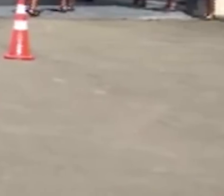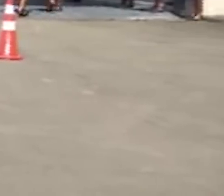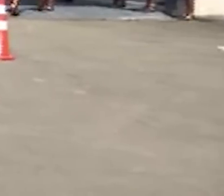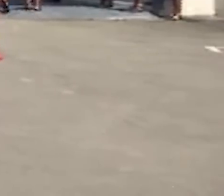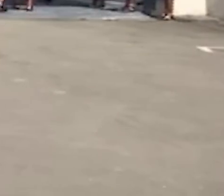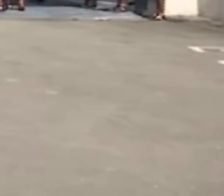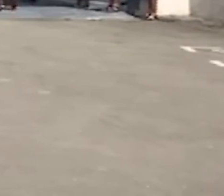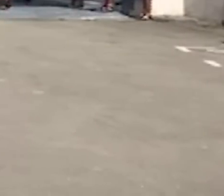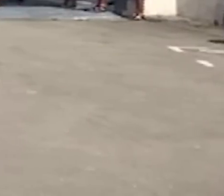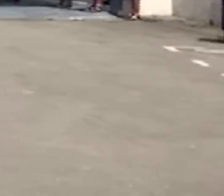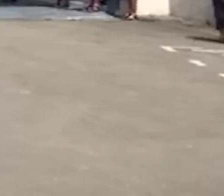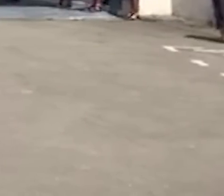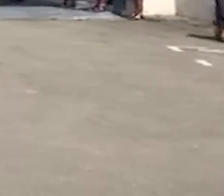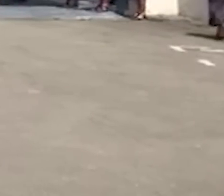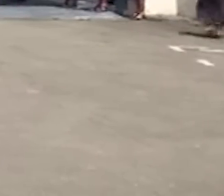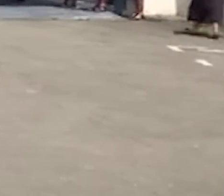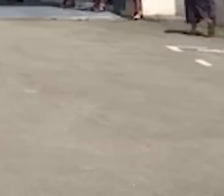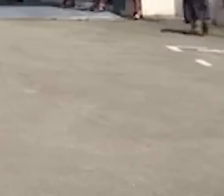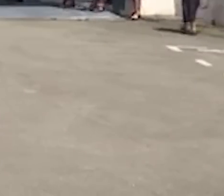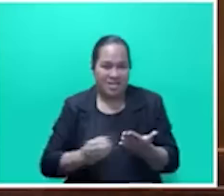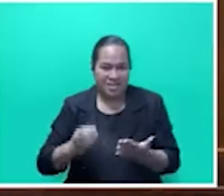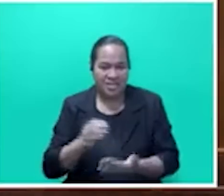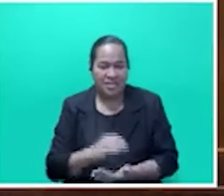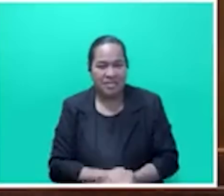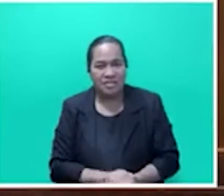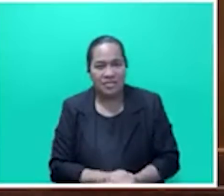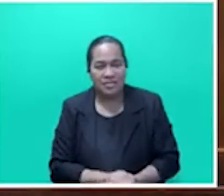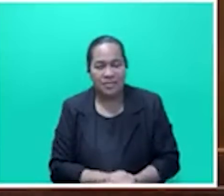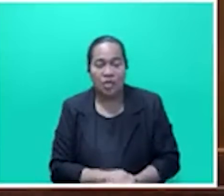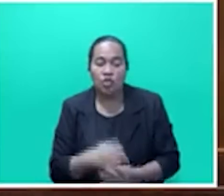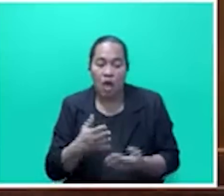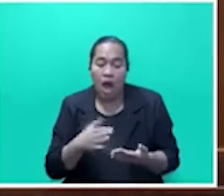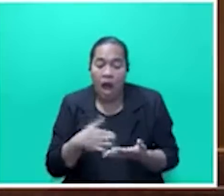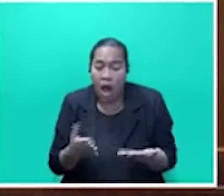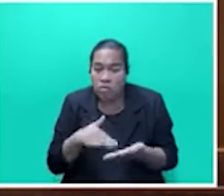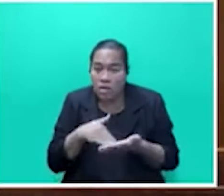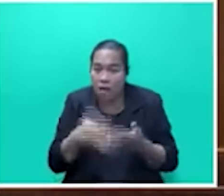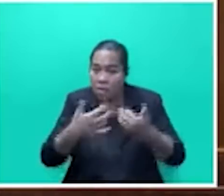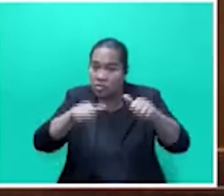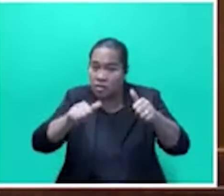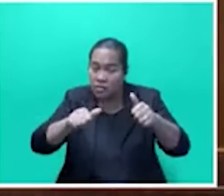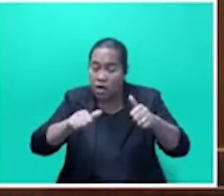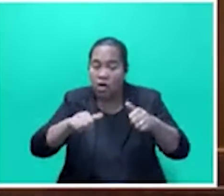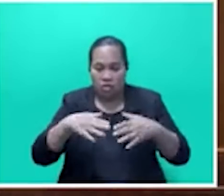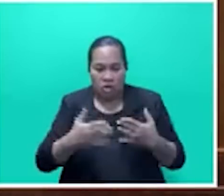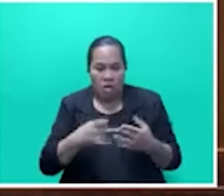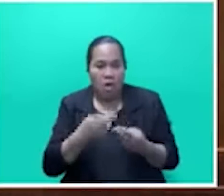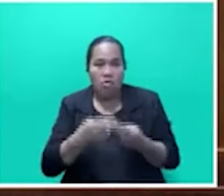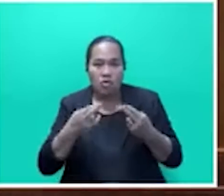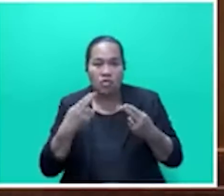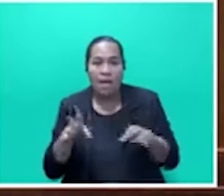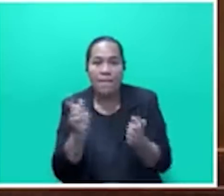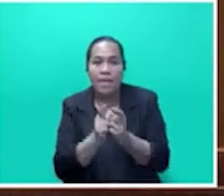increase their involvement in commerce. To help achieve this, an inaugural Itauke Resource Owners